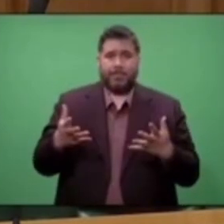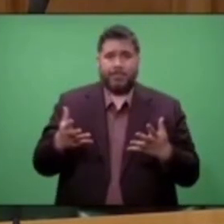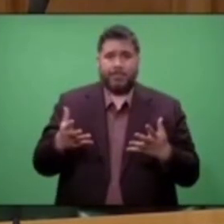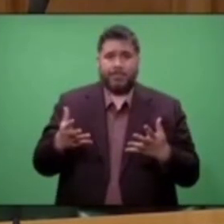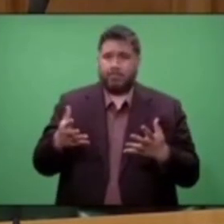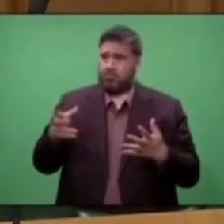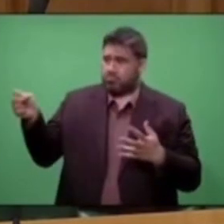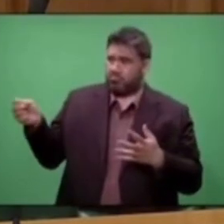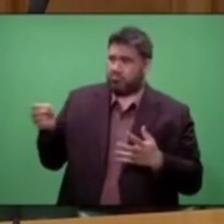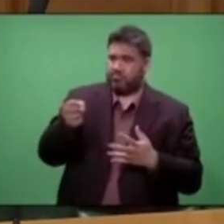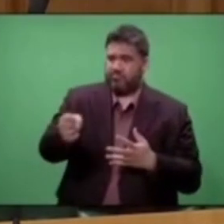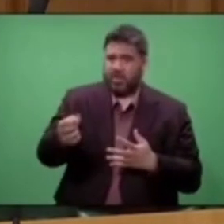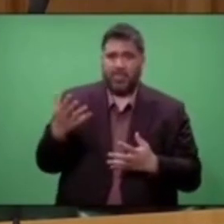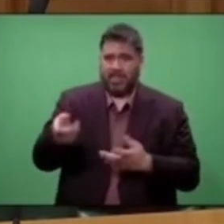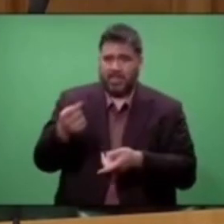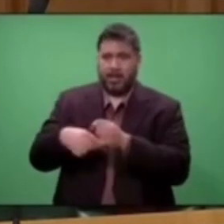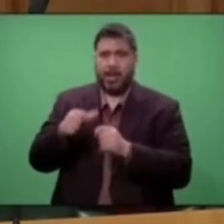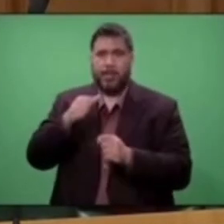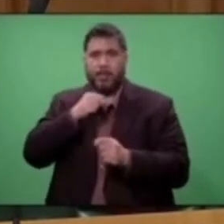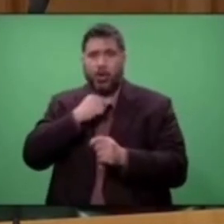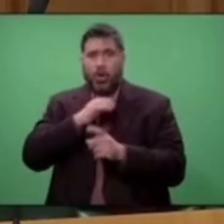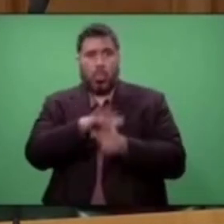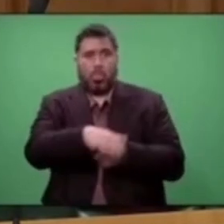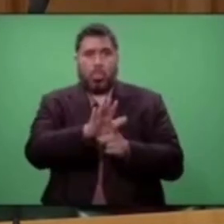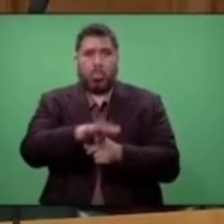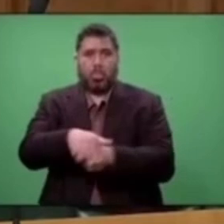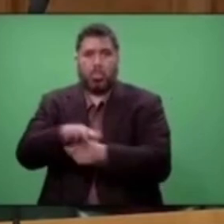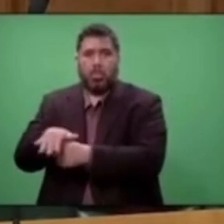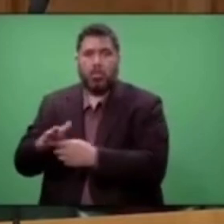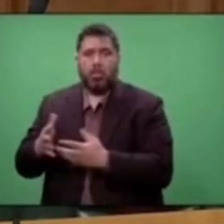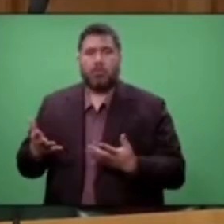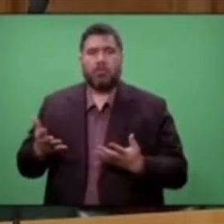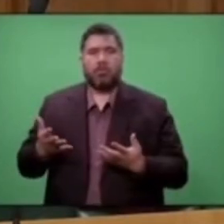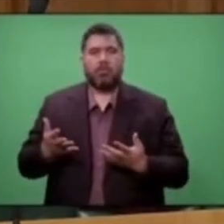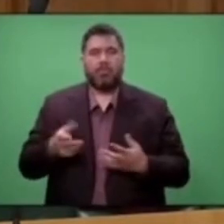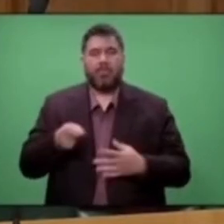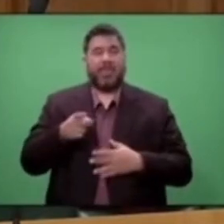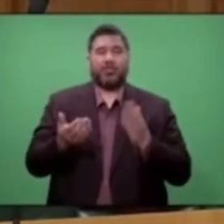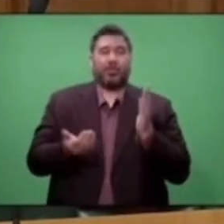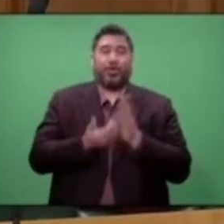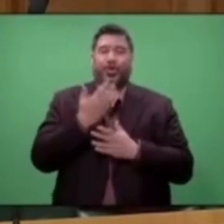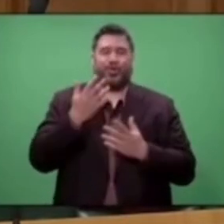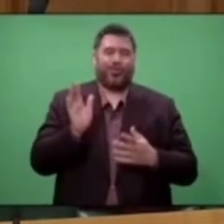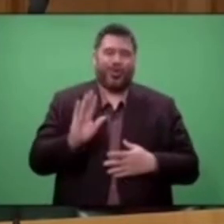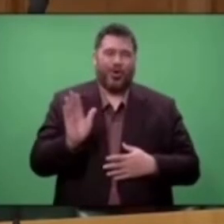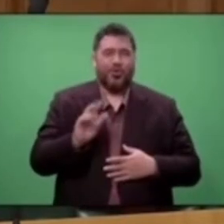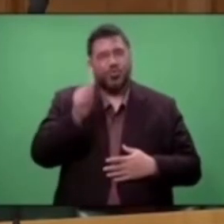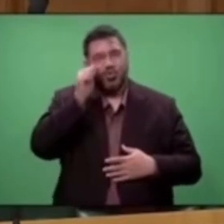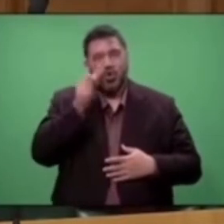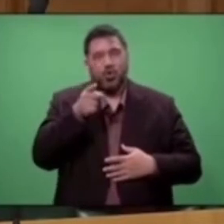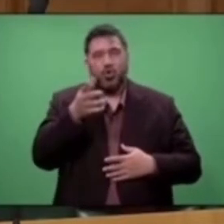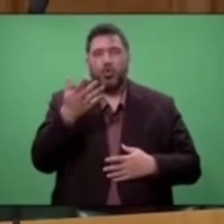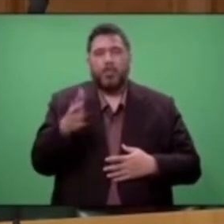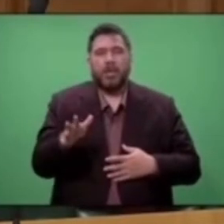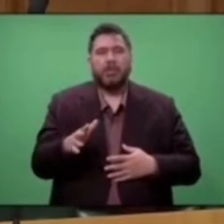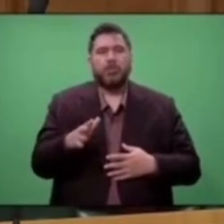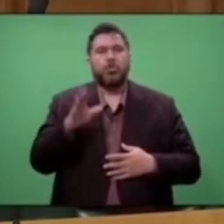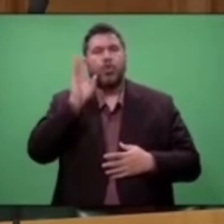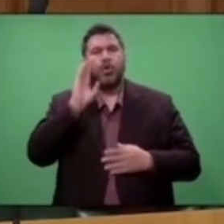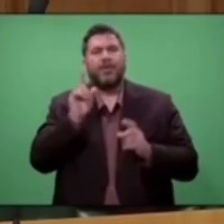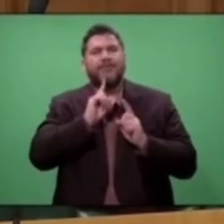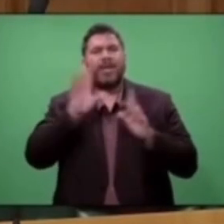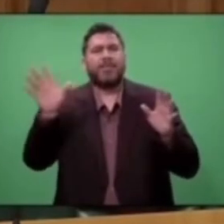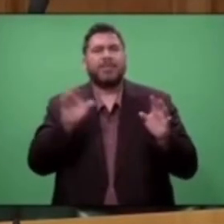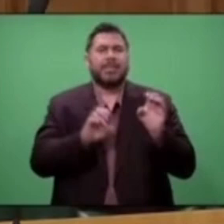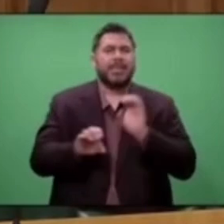This, of course, is nothing new. Everyone who's ever done Psych 101 has heard of the Milgram experiment and